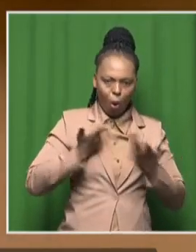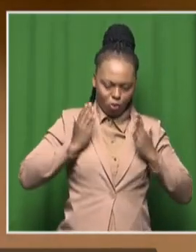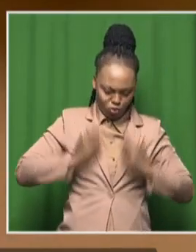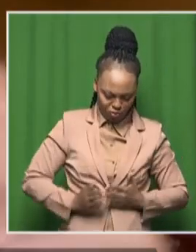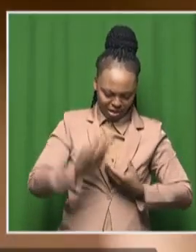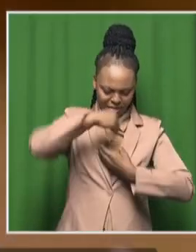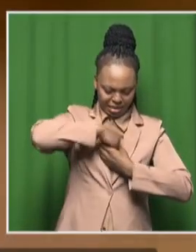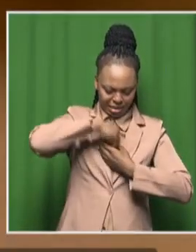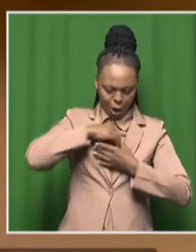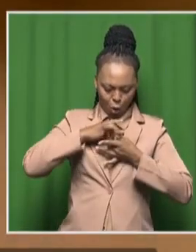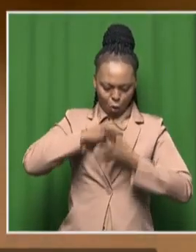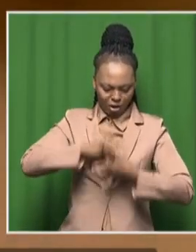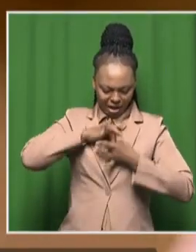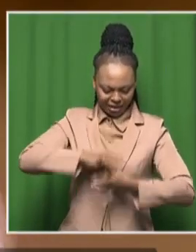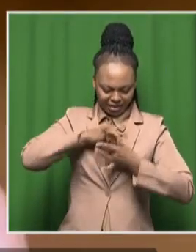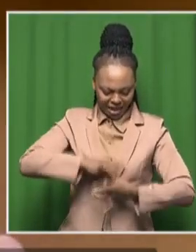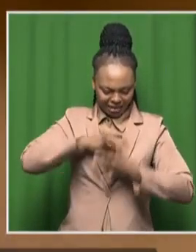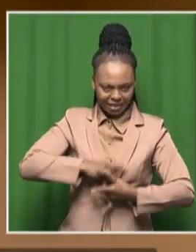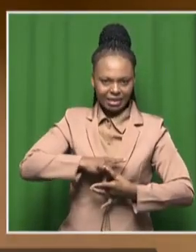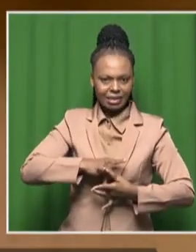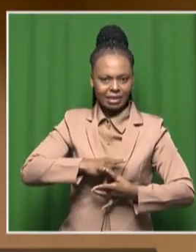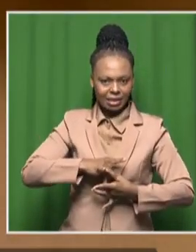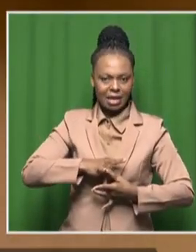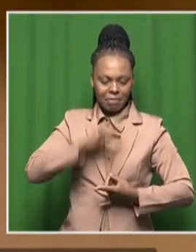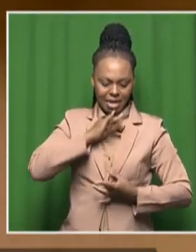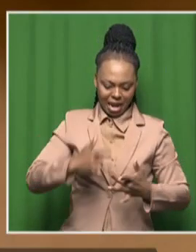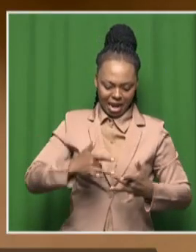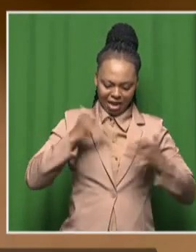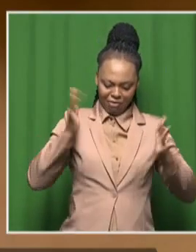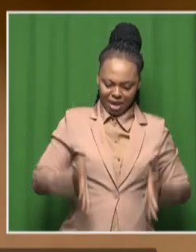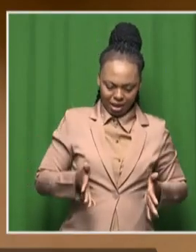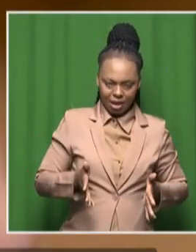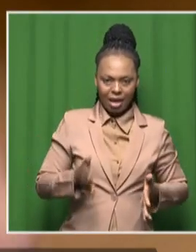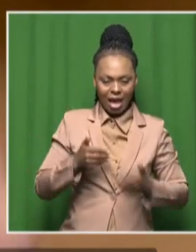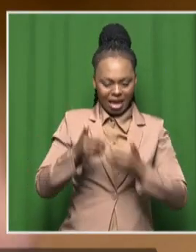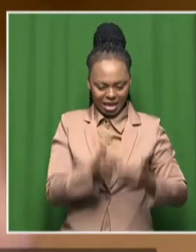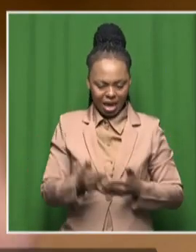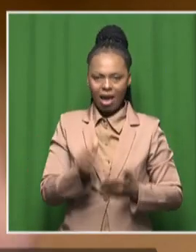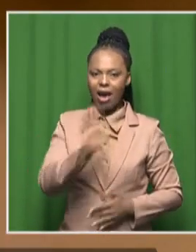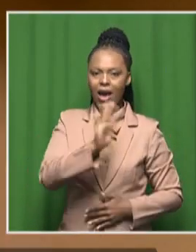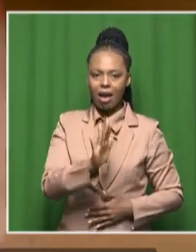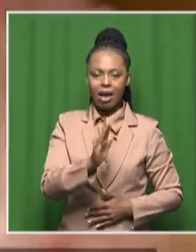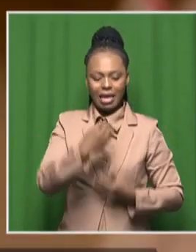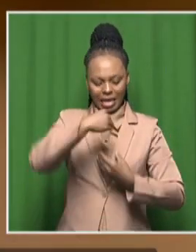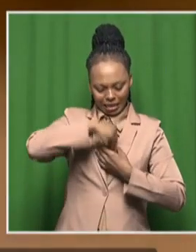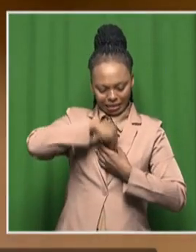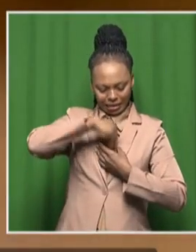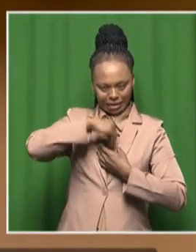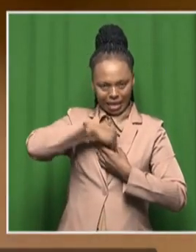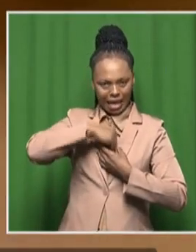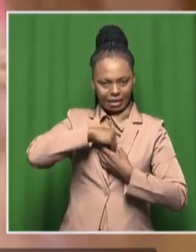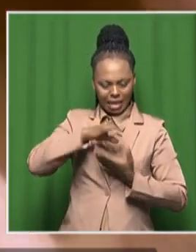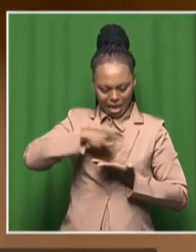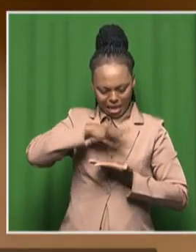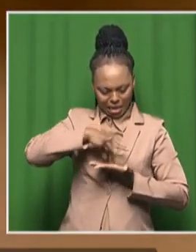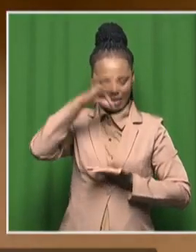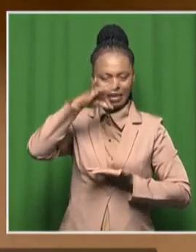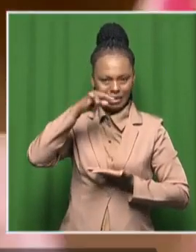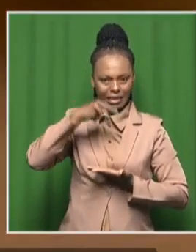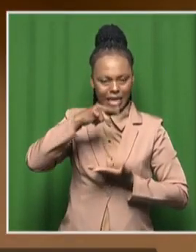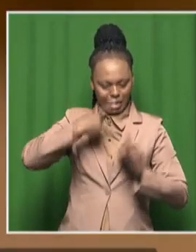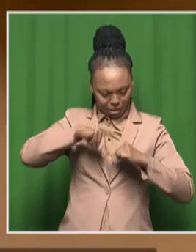interdependent within the web of life. It's not just human life that we should care about. We should care about our ecosystem, our